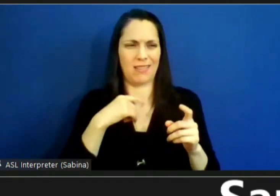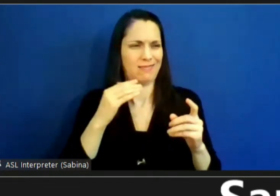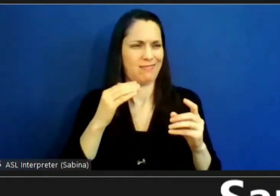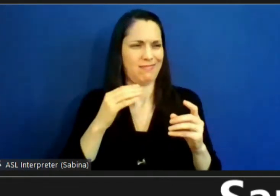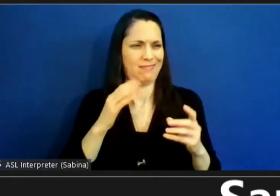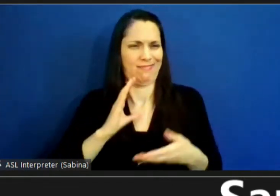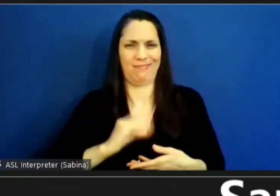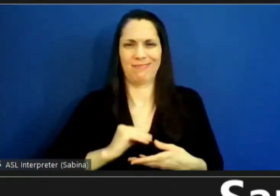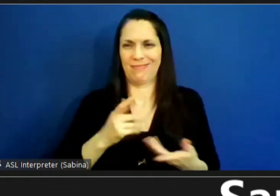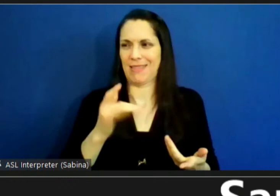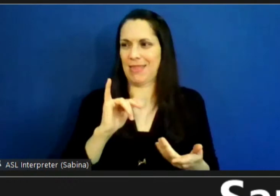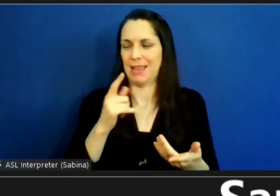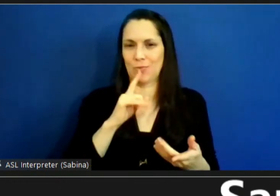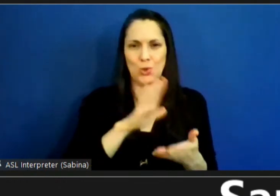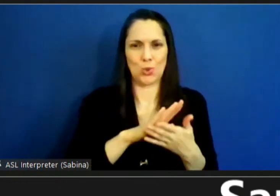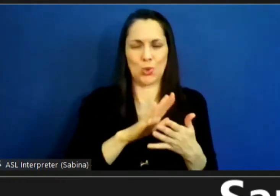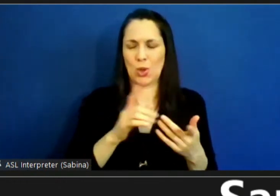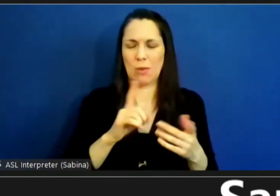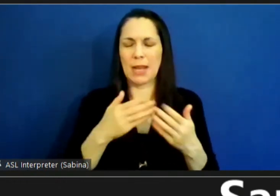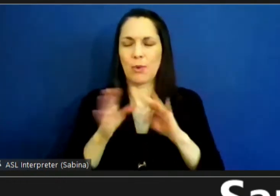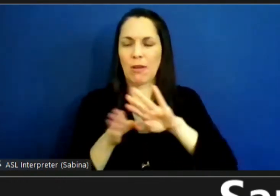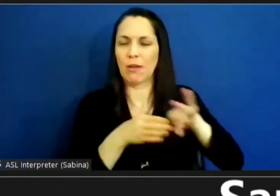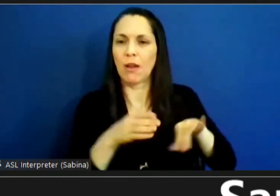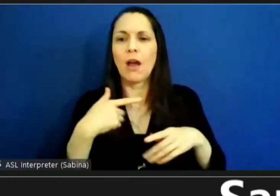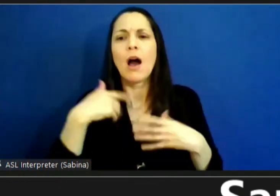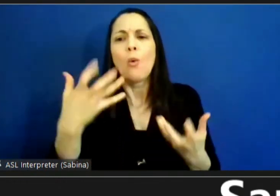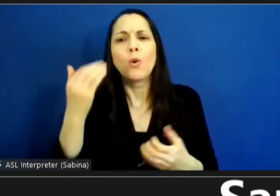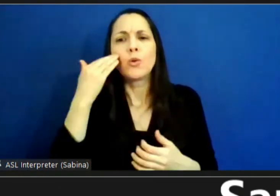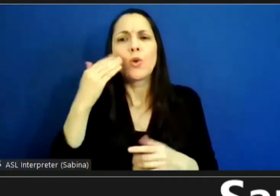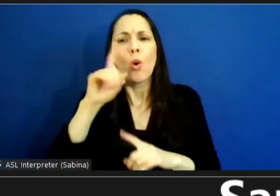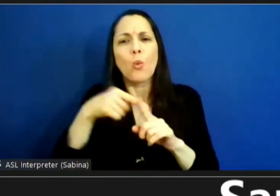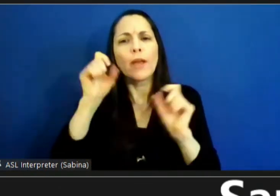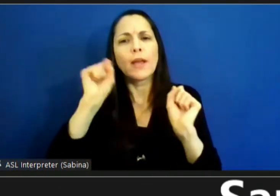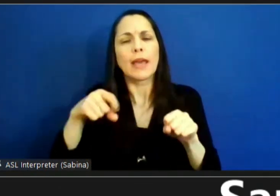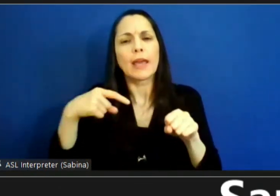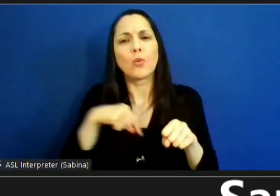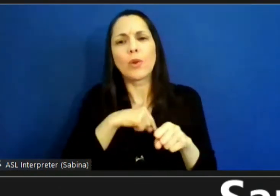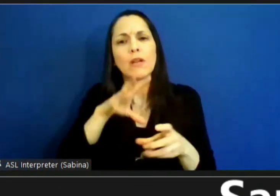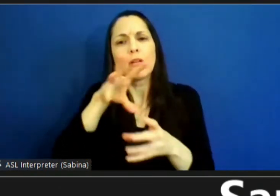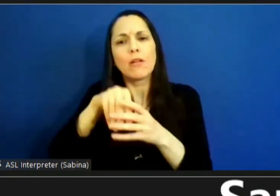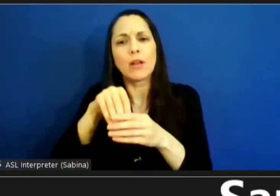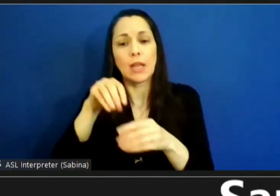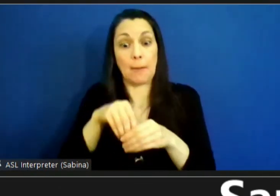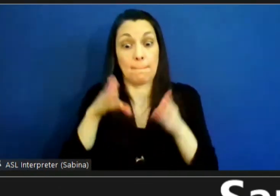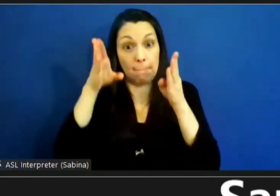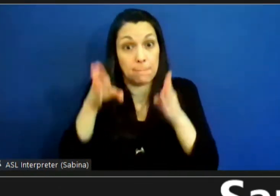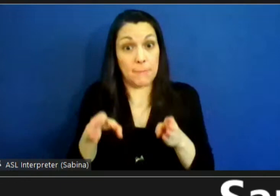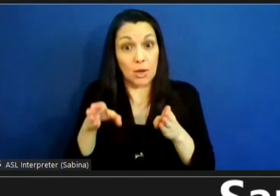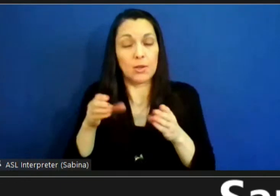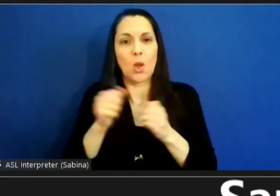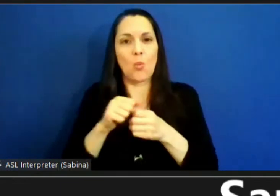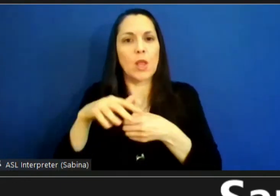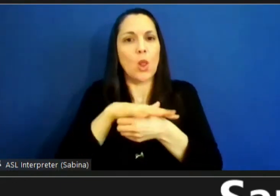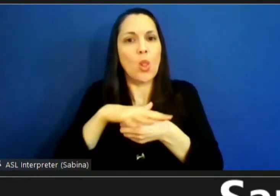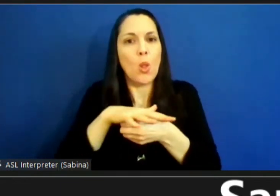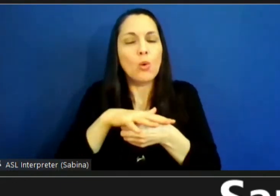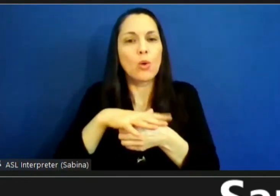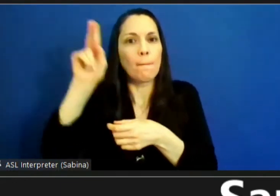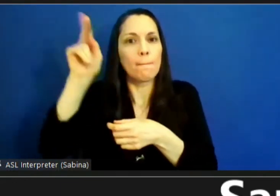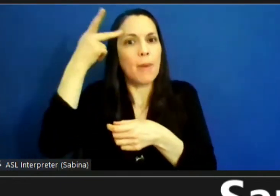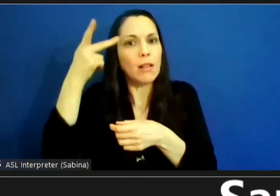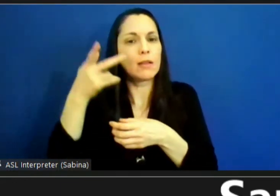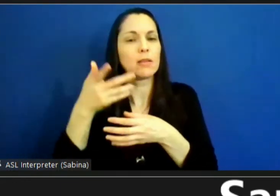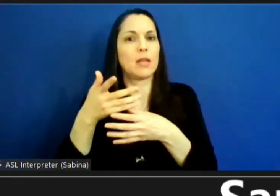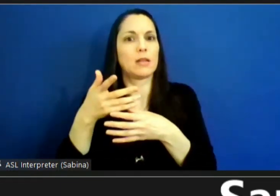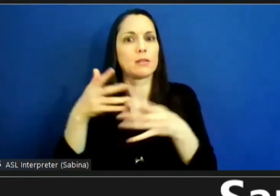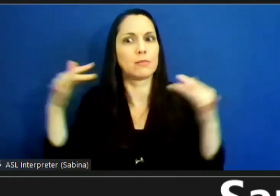know when we are going to be allowed to participate in person in our local politics and informational sessions so that we can